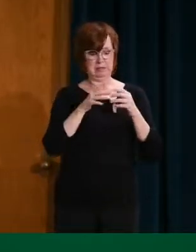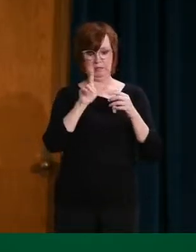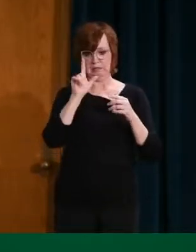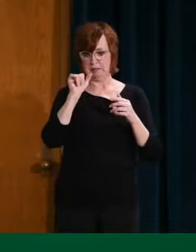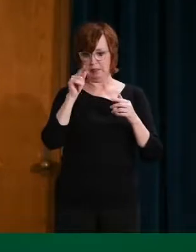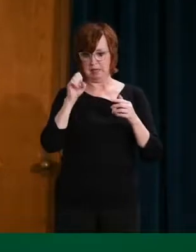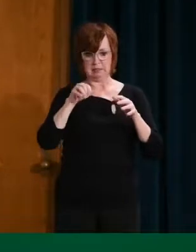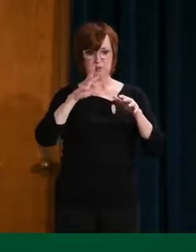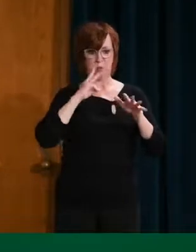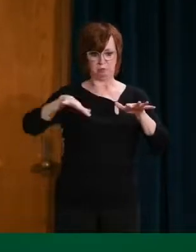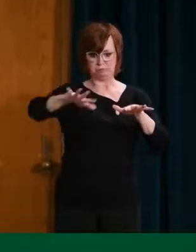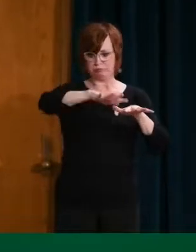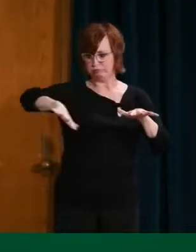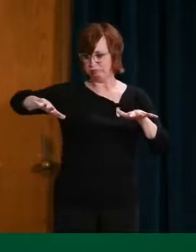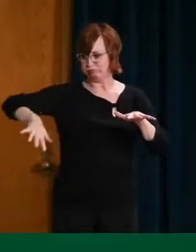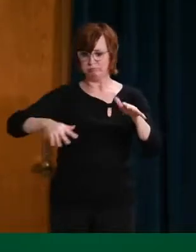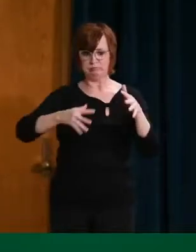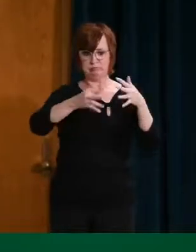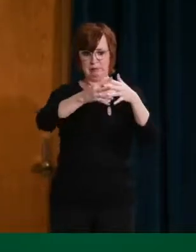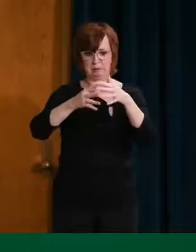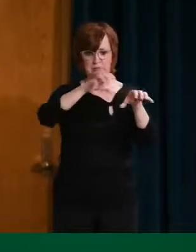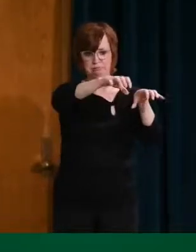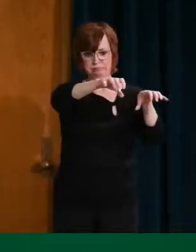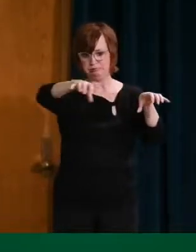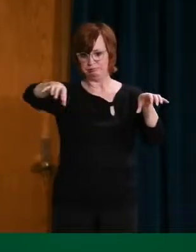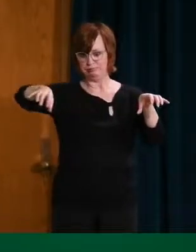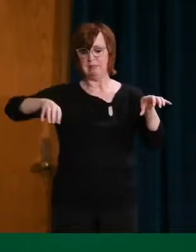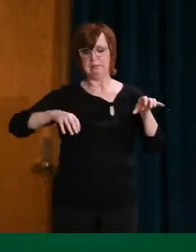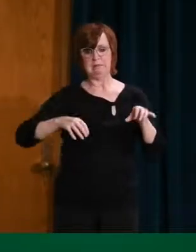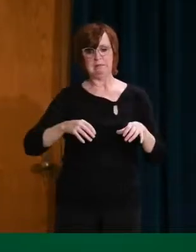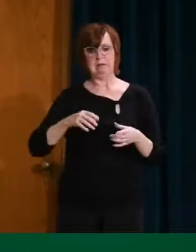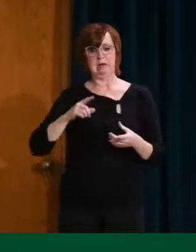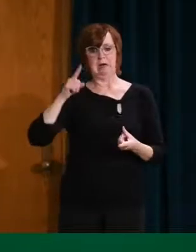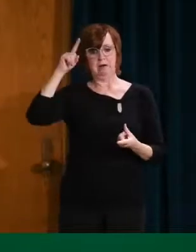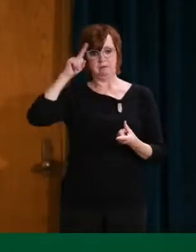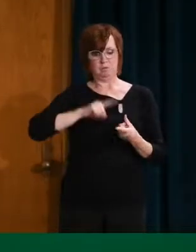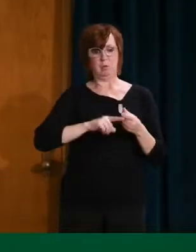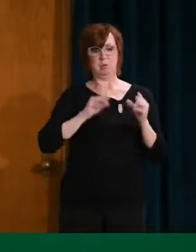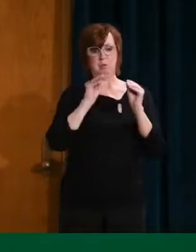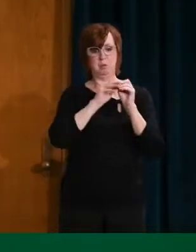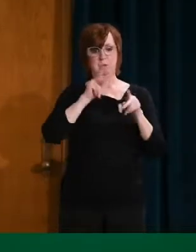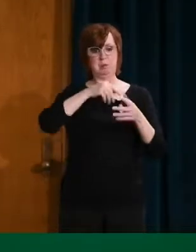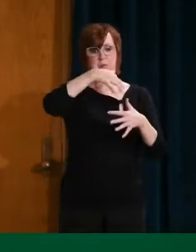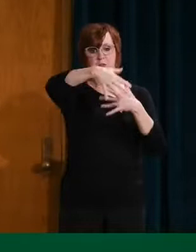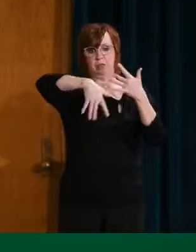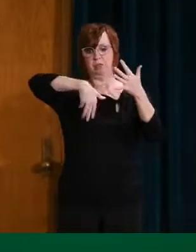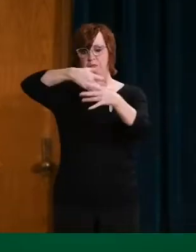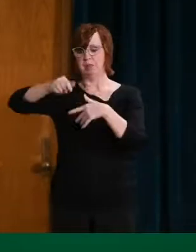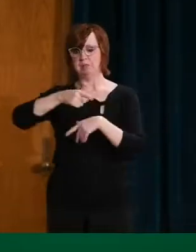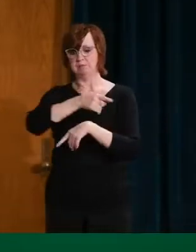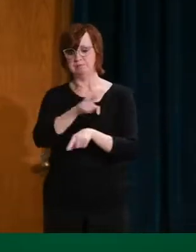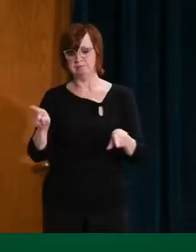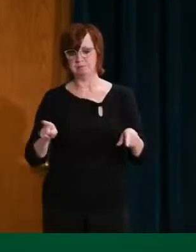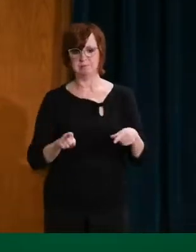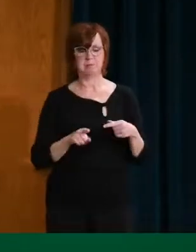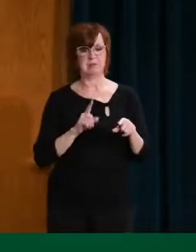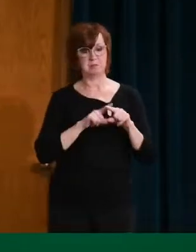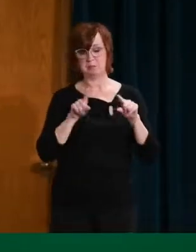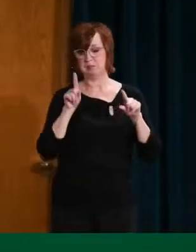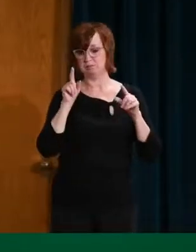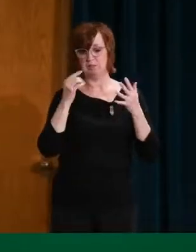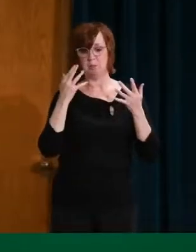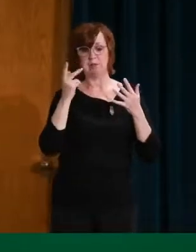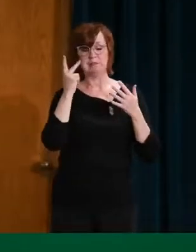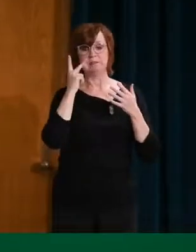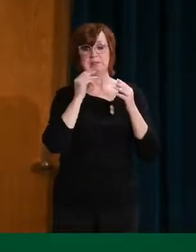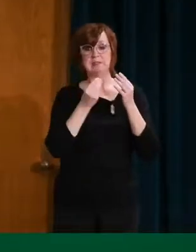initiatives. But obviously, as the spring progresses and summer progresses, and depending on where we are in terms of our local transmission,